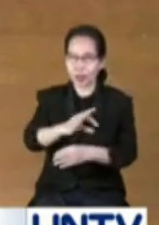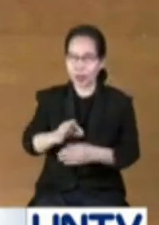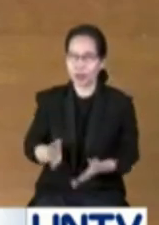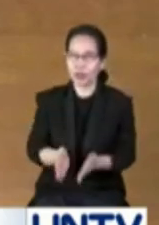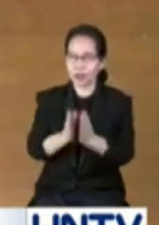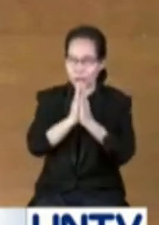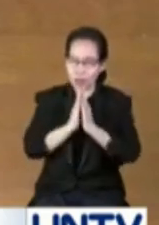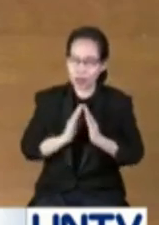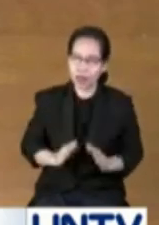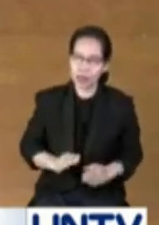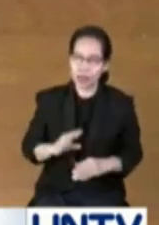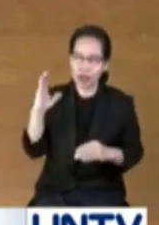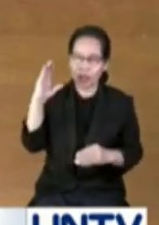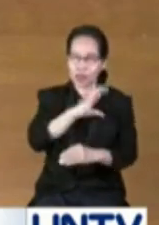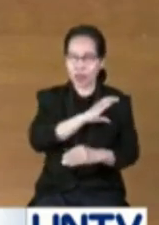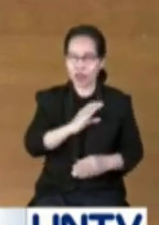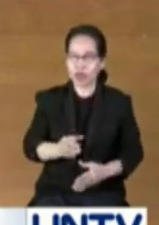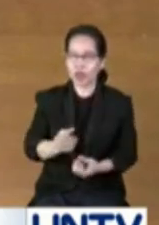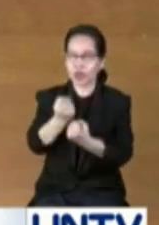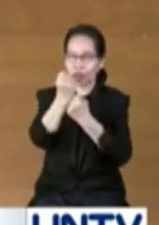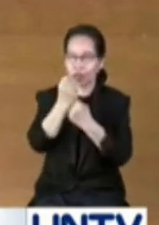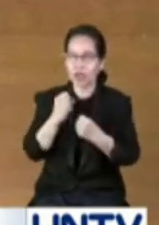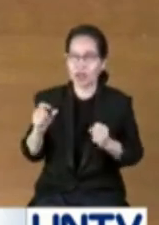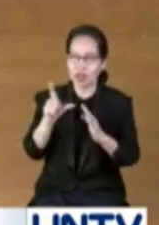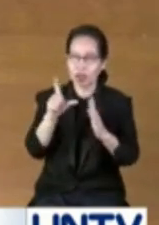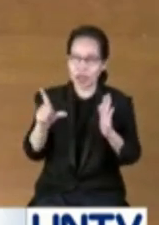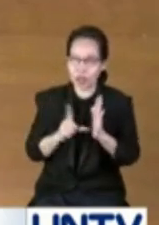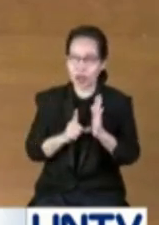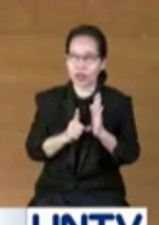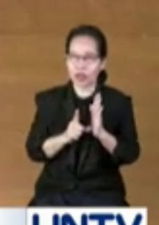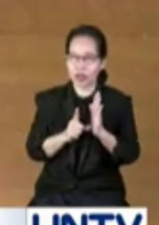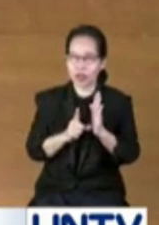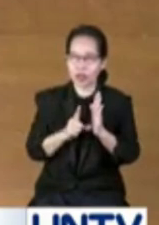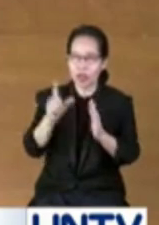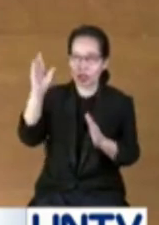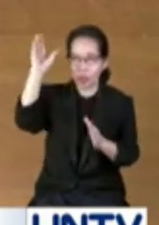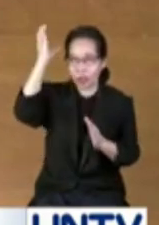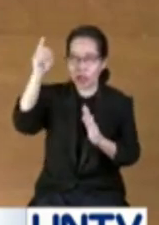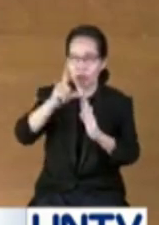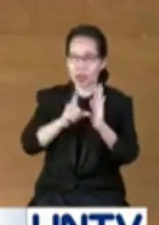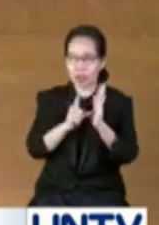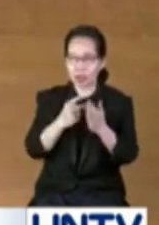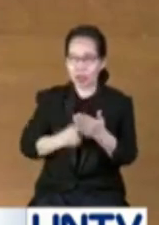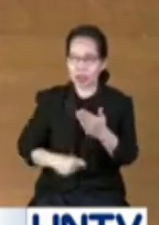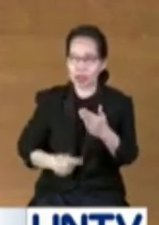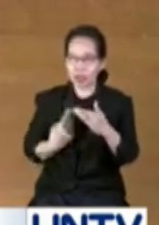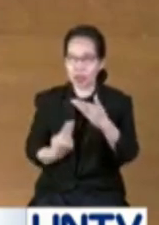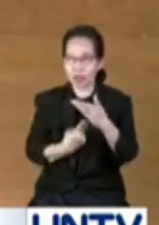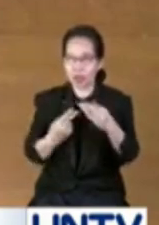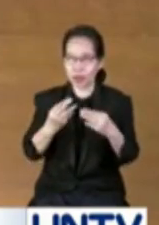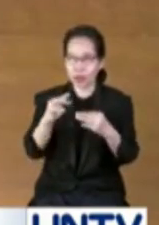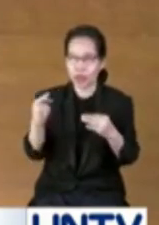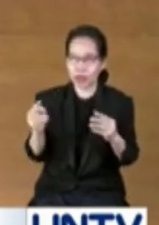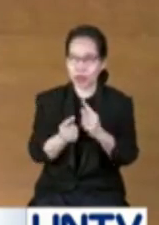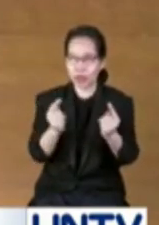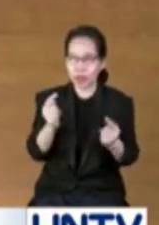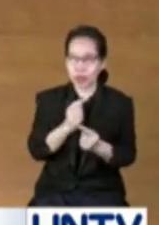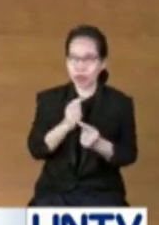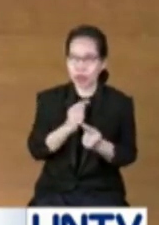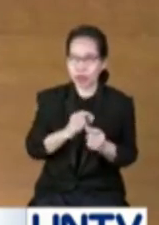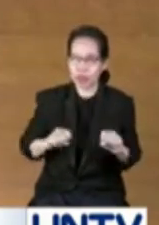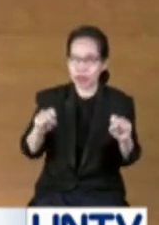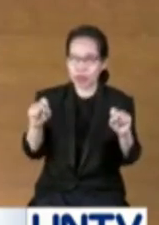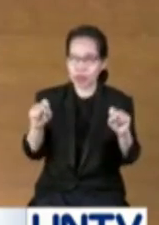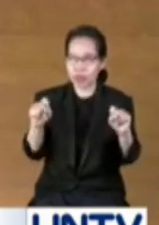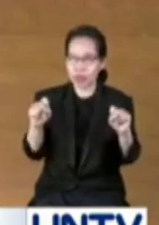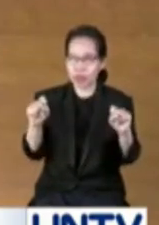following priority legislations. The essential tax measures under our medium-term fiscal framework, such as excise tax